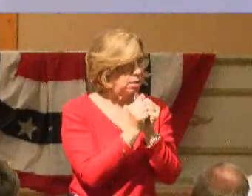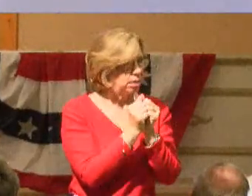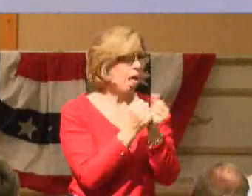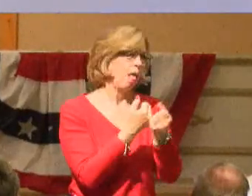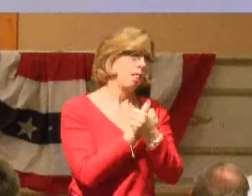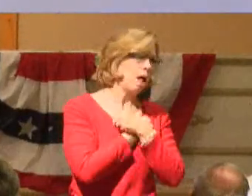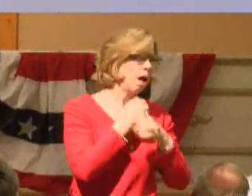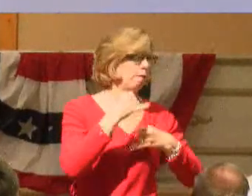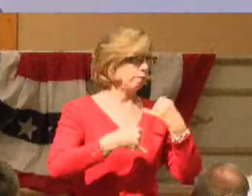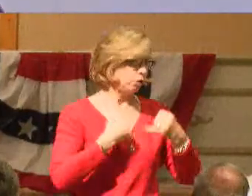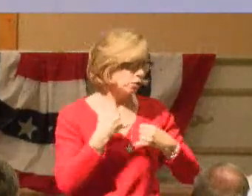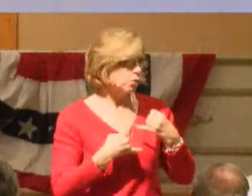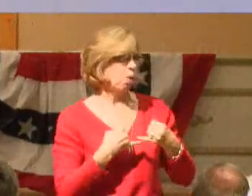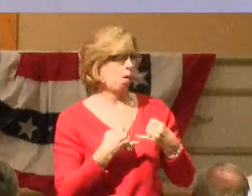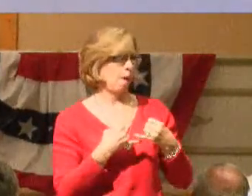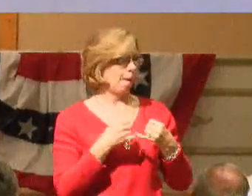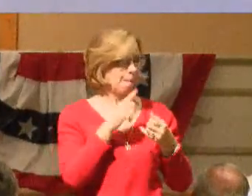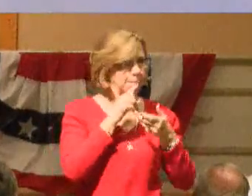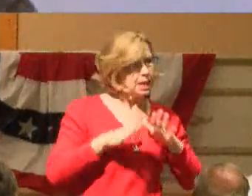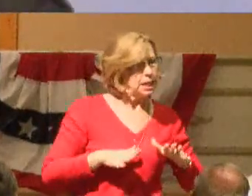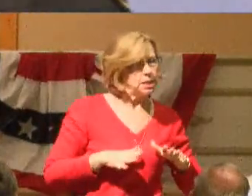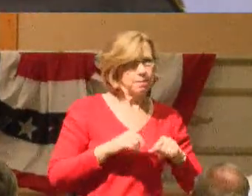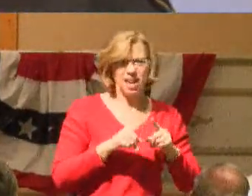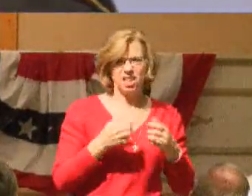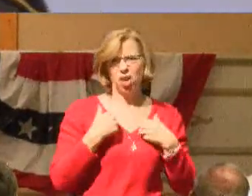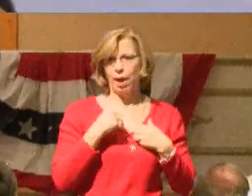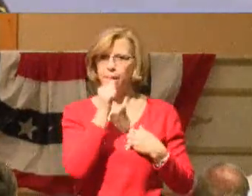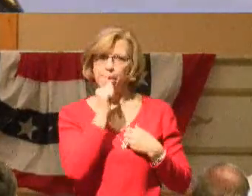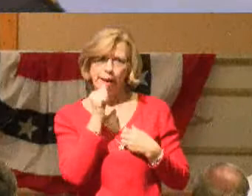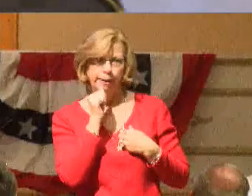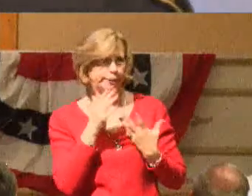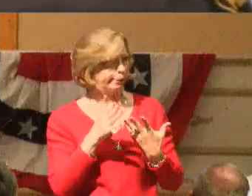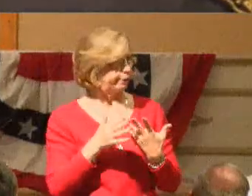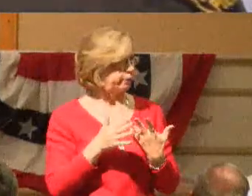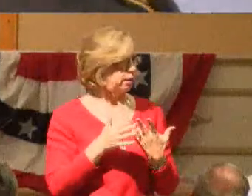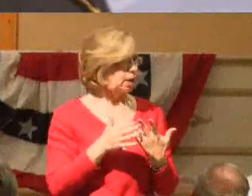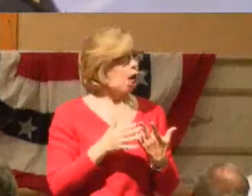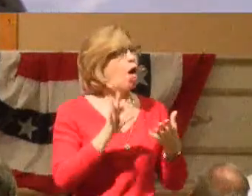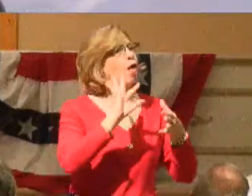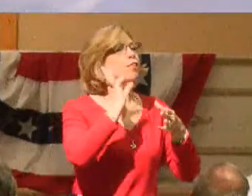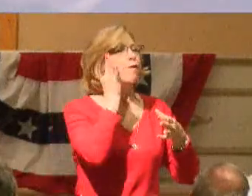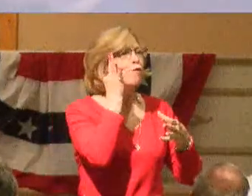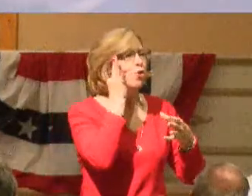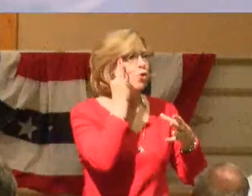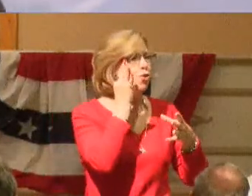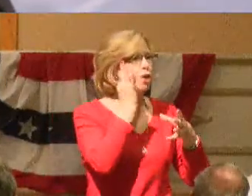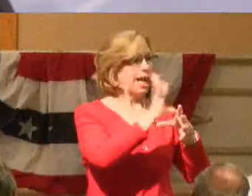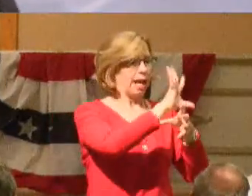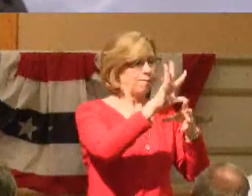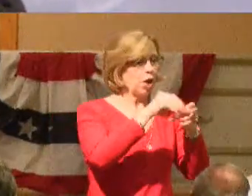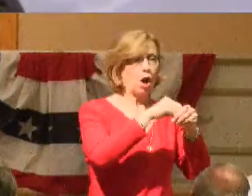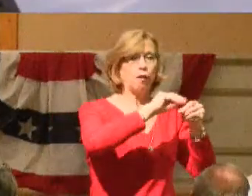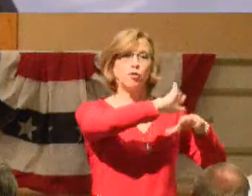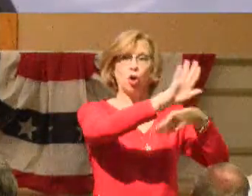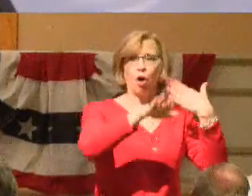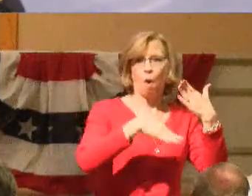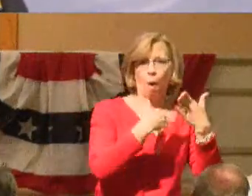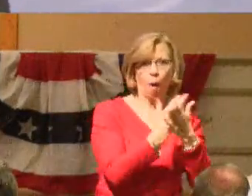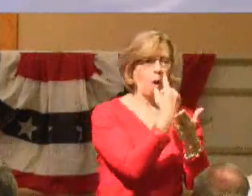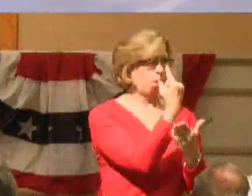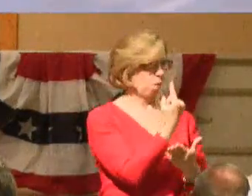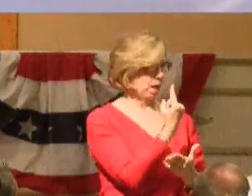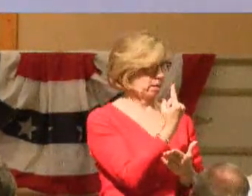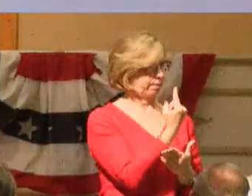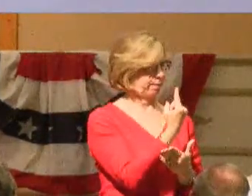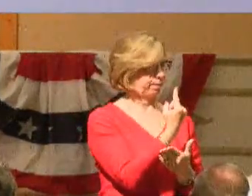much long-suffering, gentleness, and goodness. Well, you don't have the fruit. The fruit consists of all those characteristics, all combined in one. And